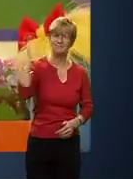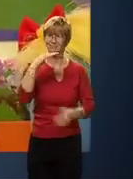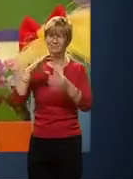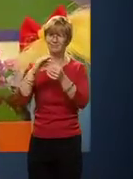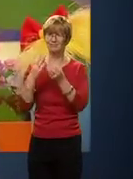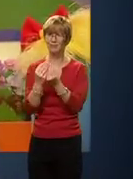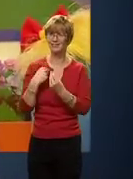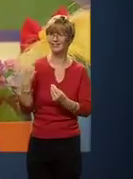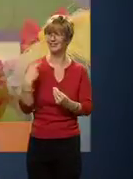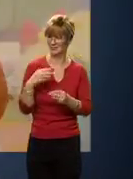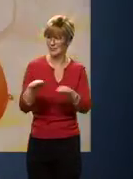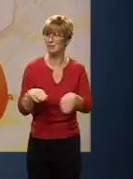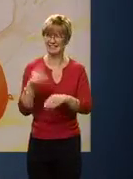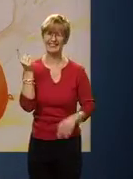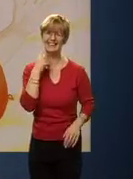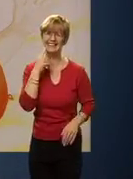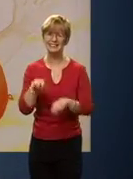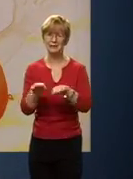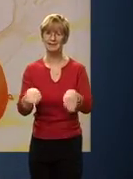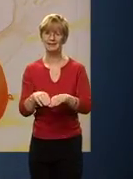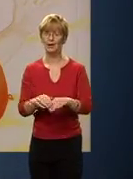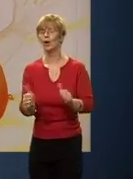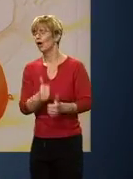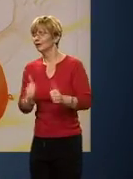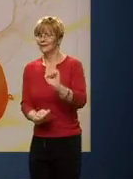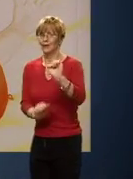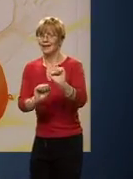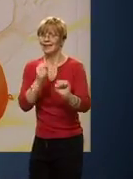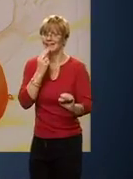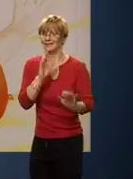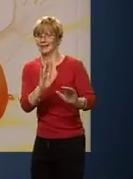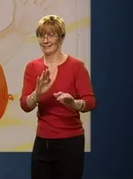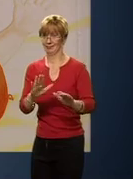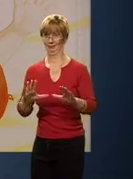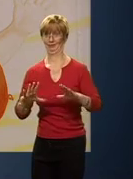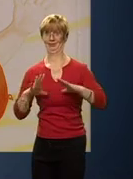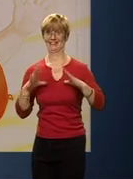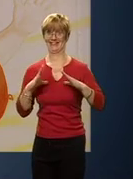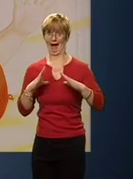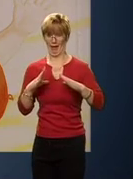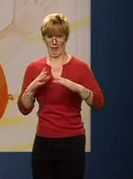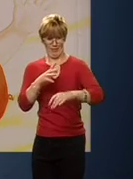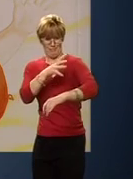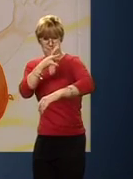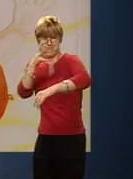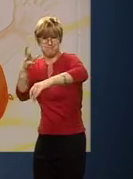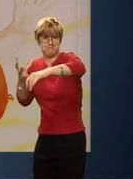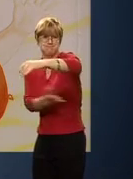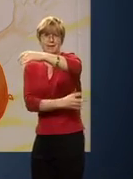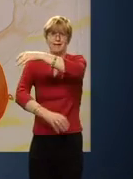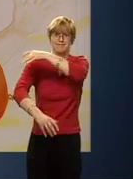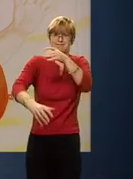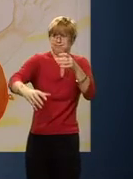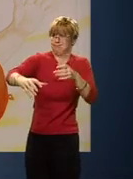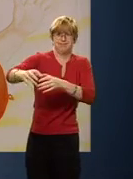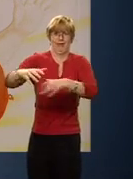Swimming is easy. Oh, hang on a minute, called Aunt Pearl. In a few minutes, she was ready, wearing a big pair